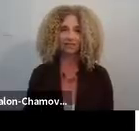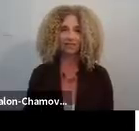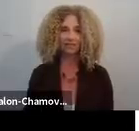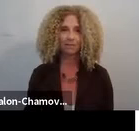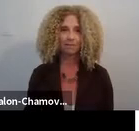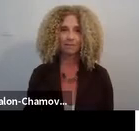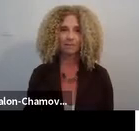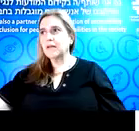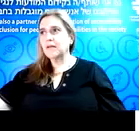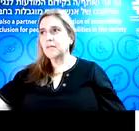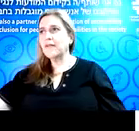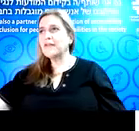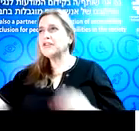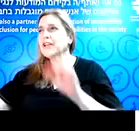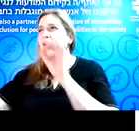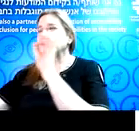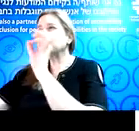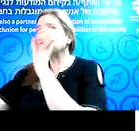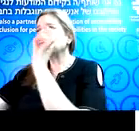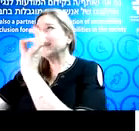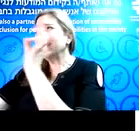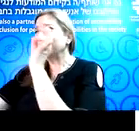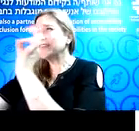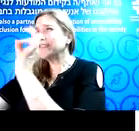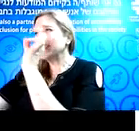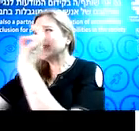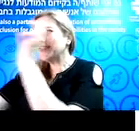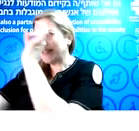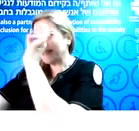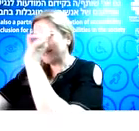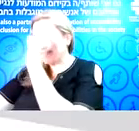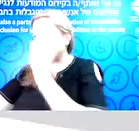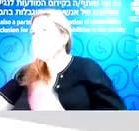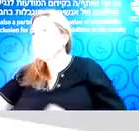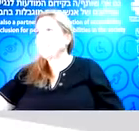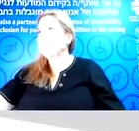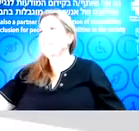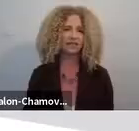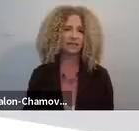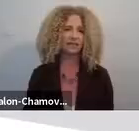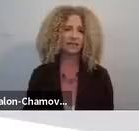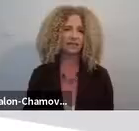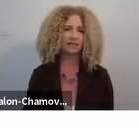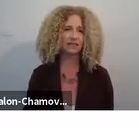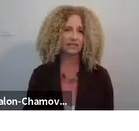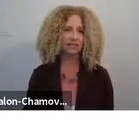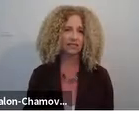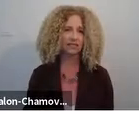works. Perfect, Shira, we'll do really just a gist of it, really a little bit.